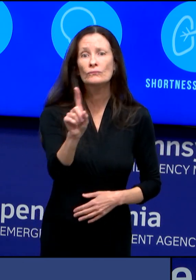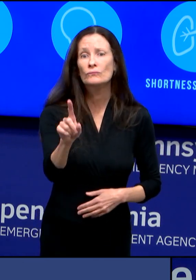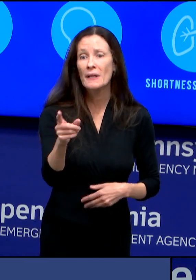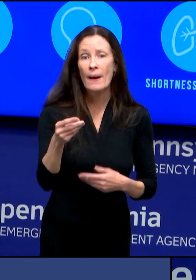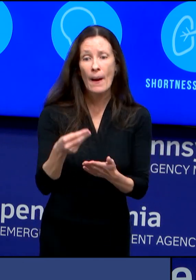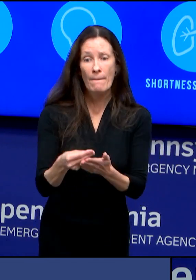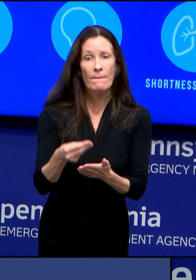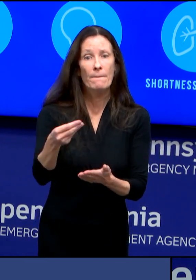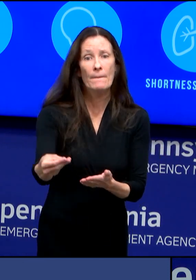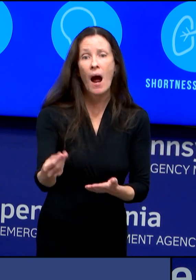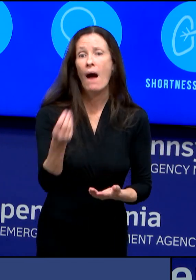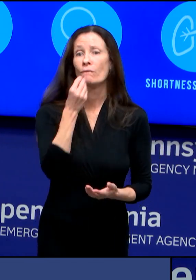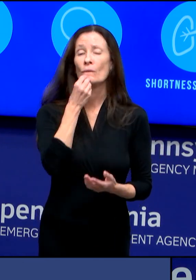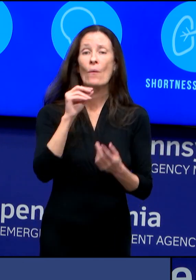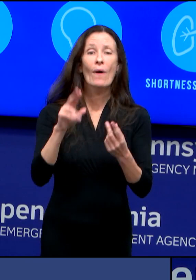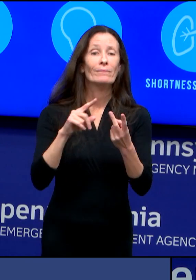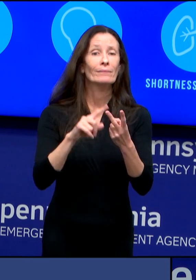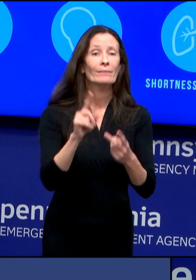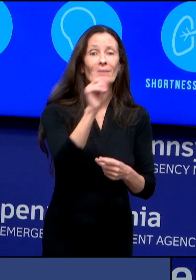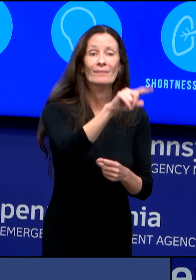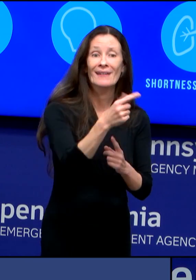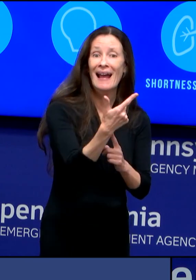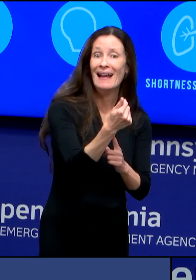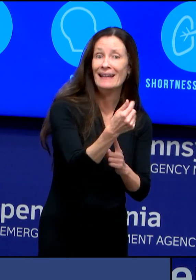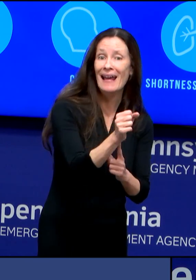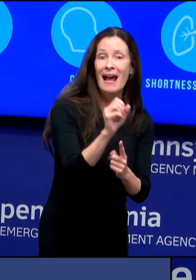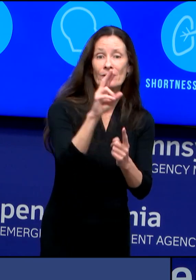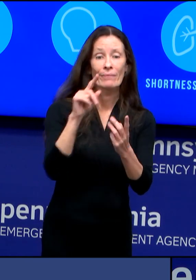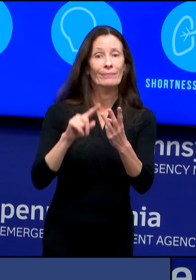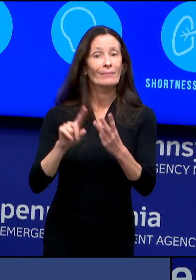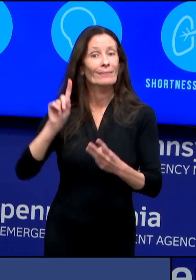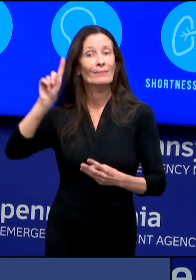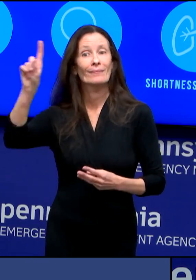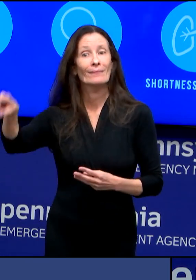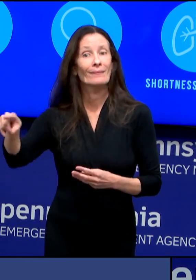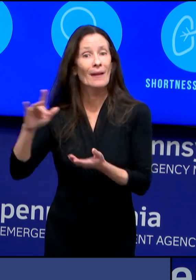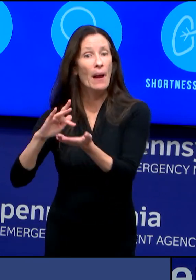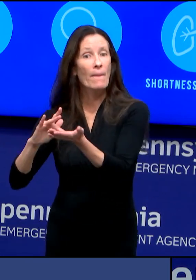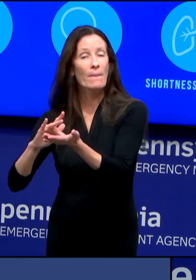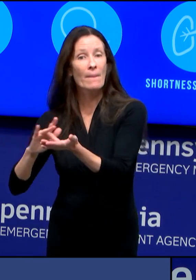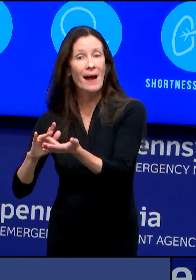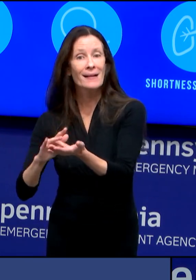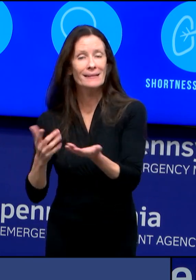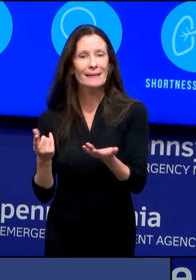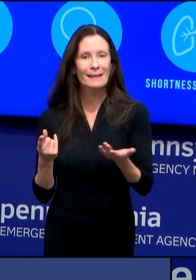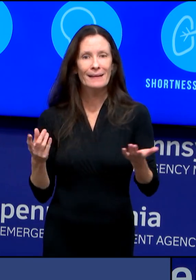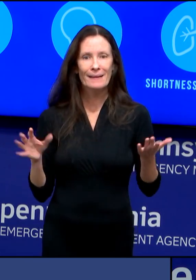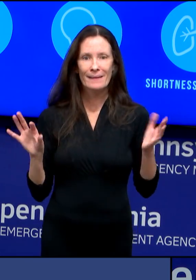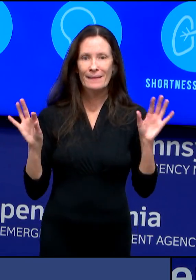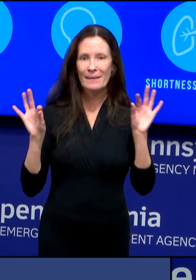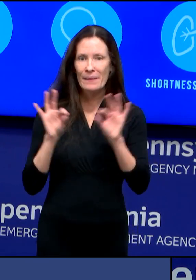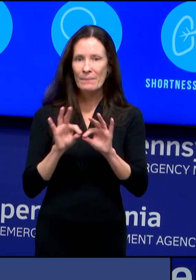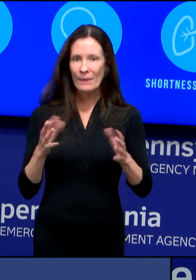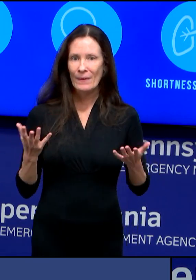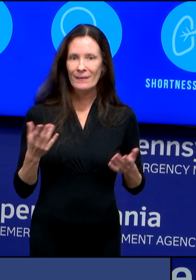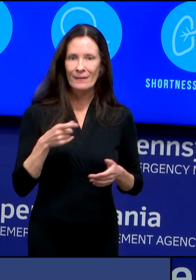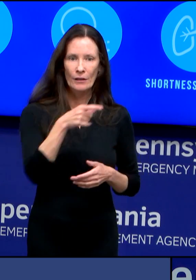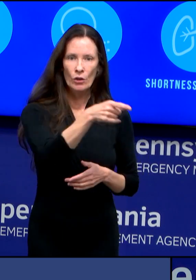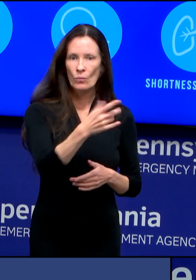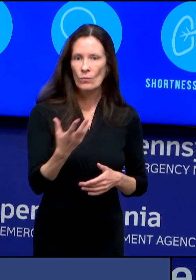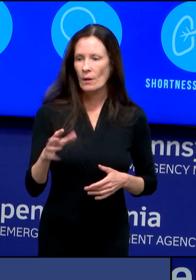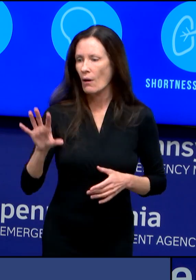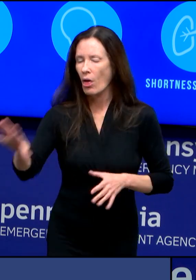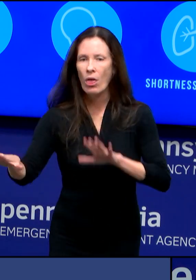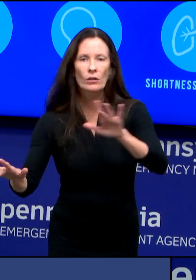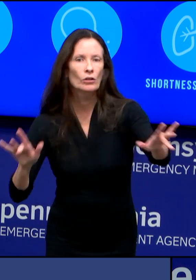out to the pharmacy, if you're touching surfaces, which you'd have to do to go about that business, if you touch your face, or you come home